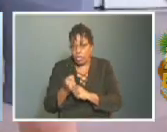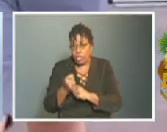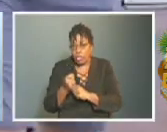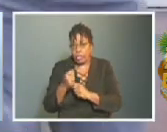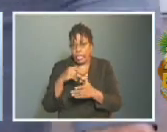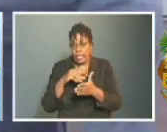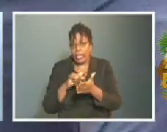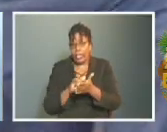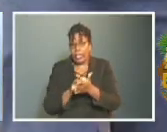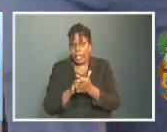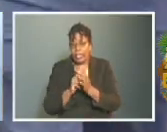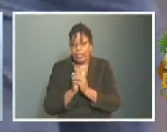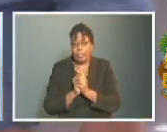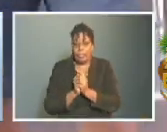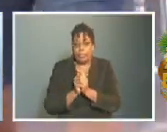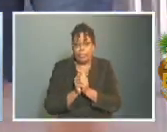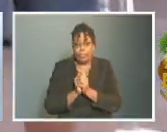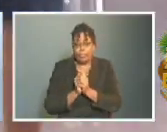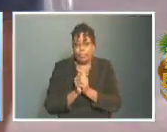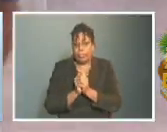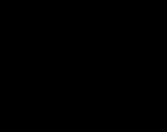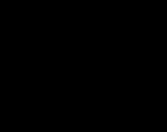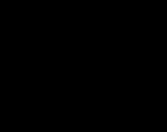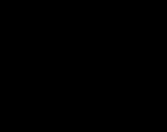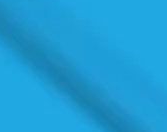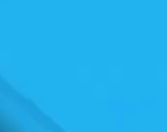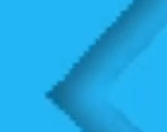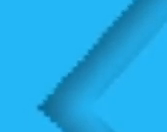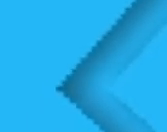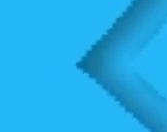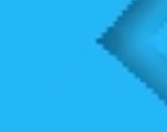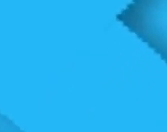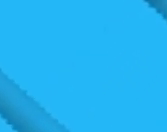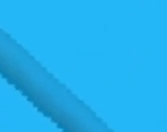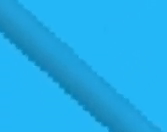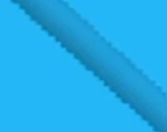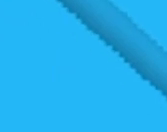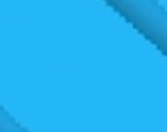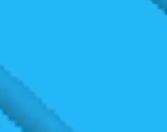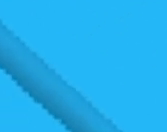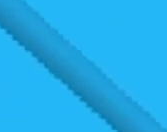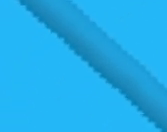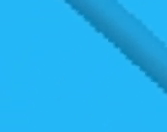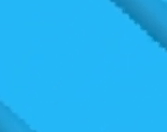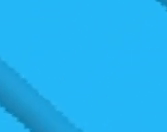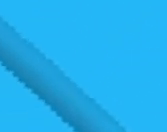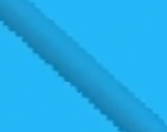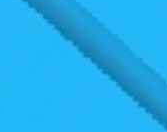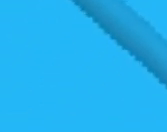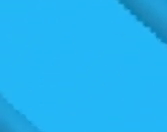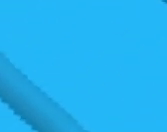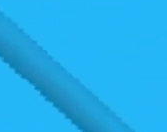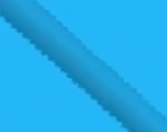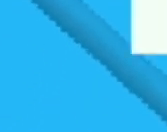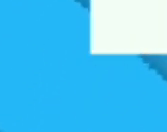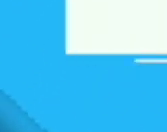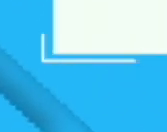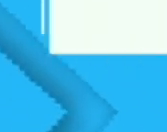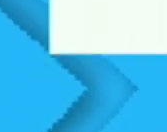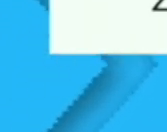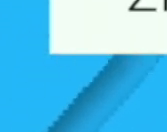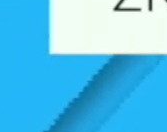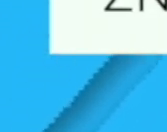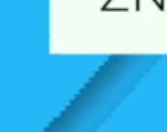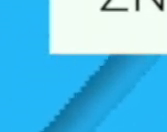scenario. Keishla Adderley, ZNS Network News. If you missed anything, we've got you covered. Subscribe to our ZNS